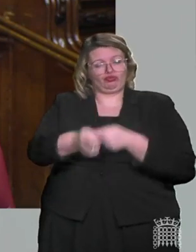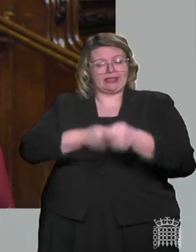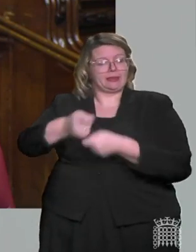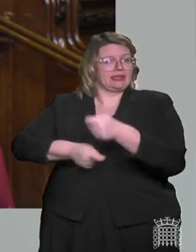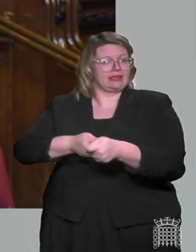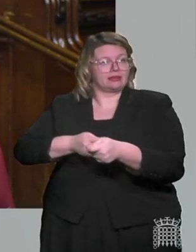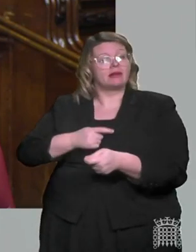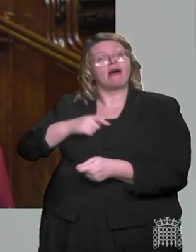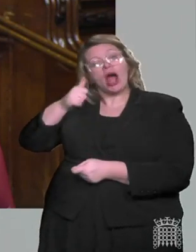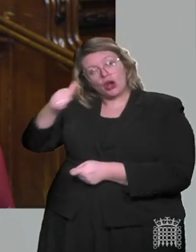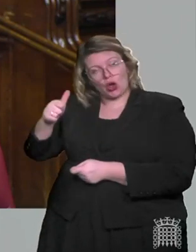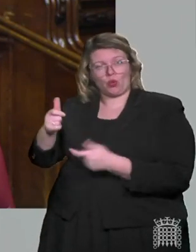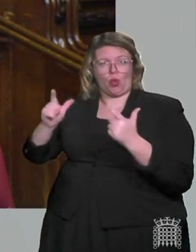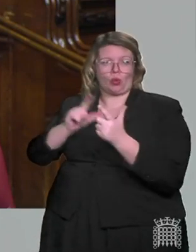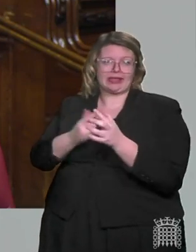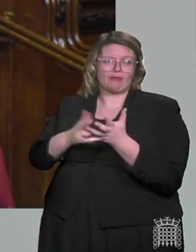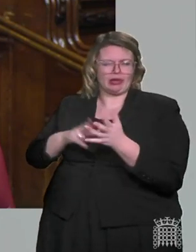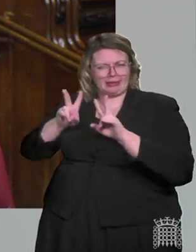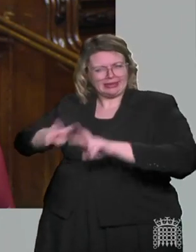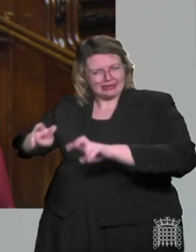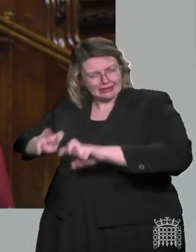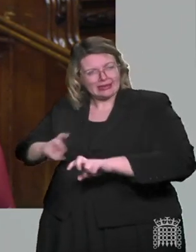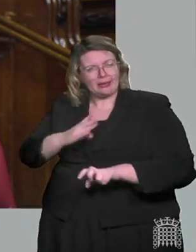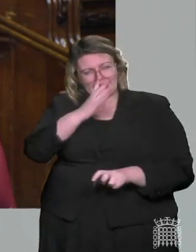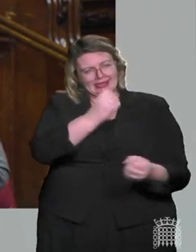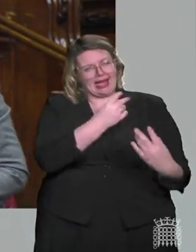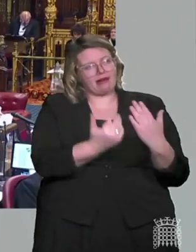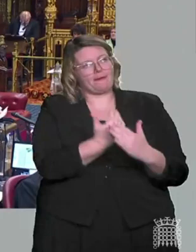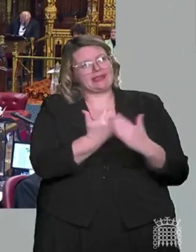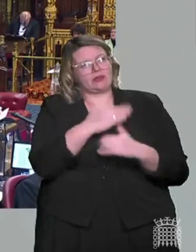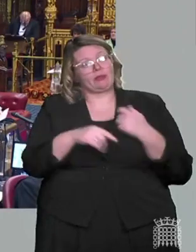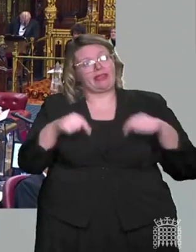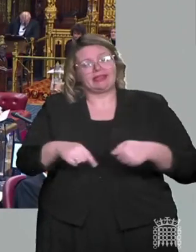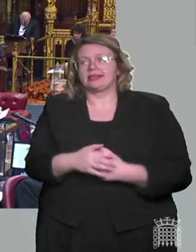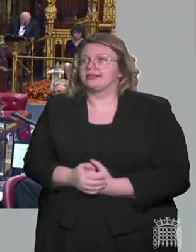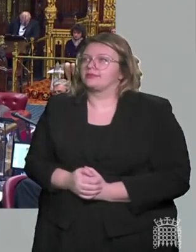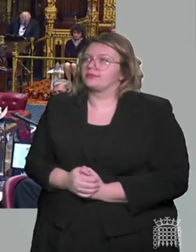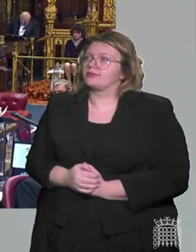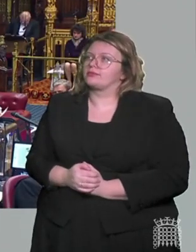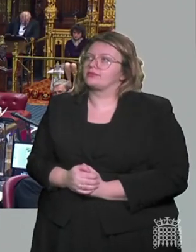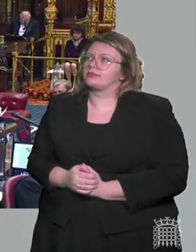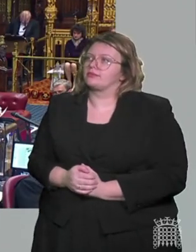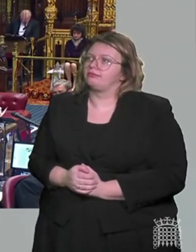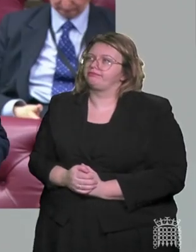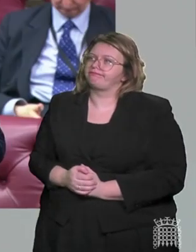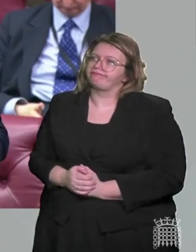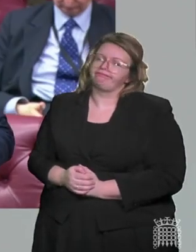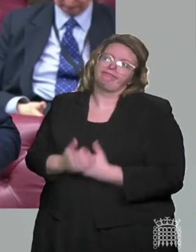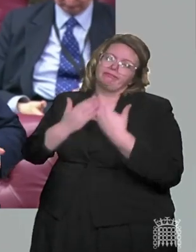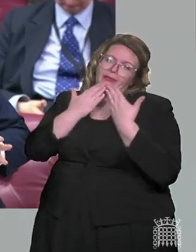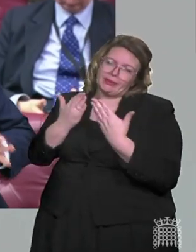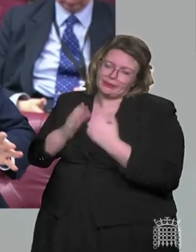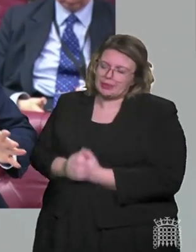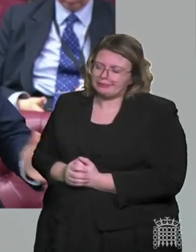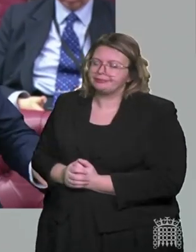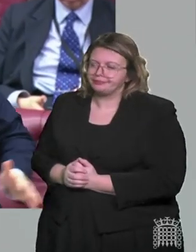have been looking at this possibility, and I would be grateful if he could update us on progress. Well, I want to thank my noble friend for that. We are looking